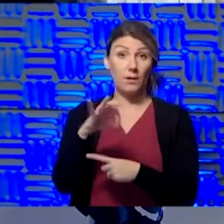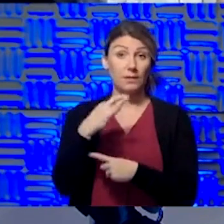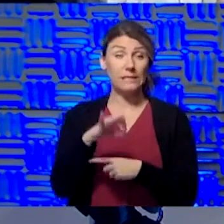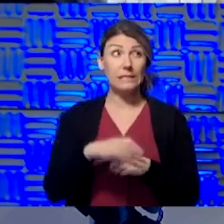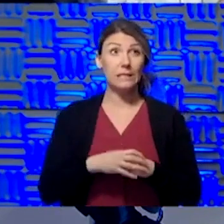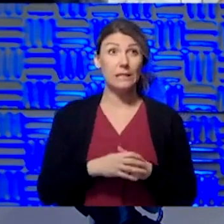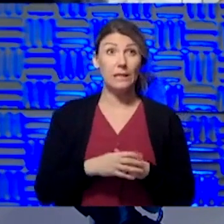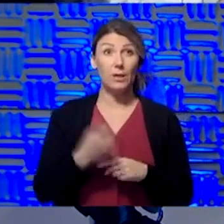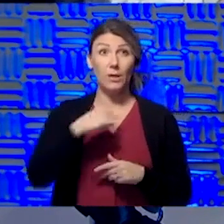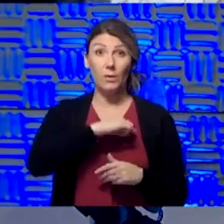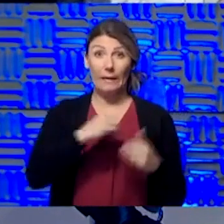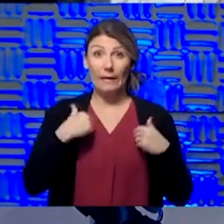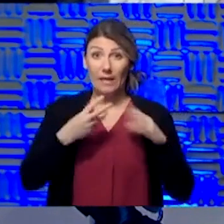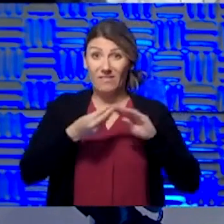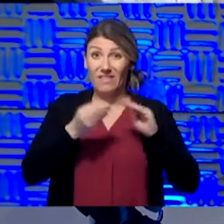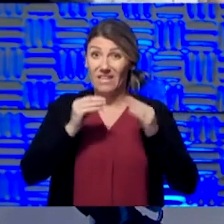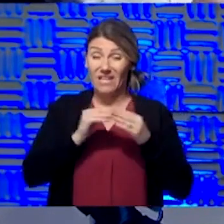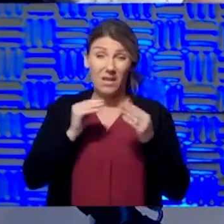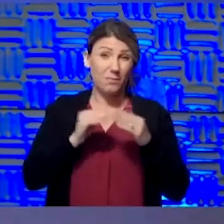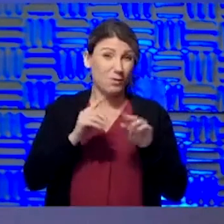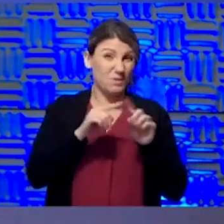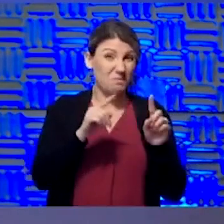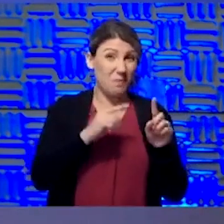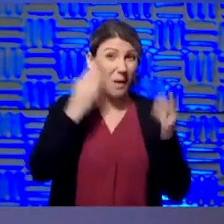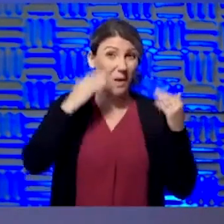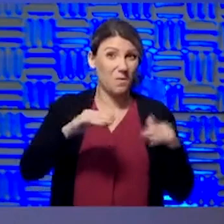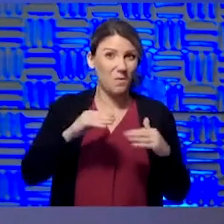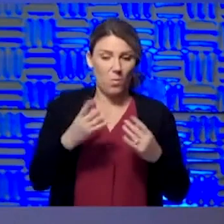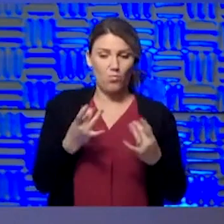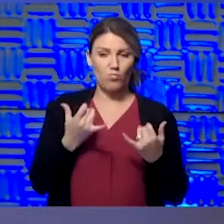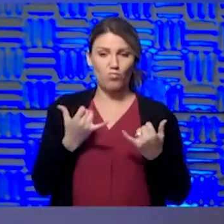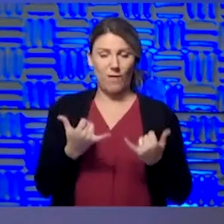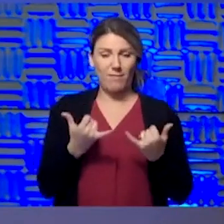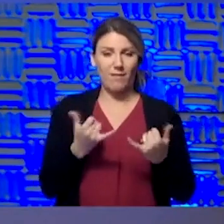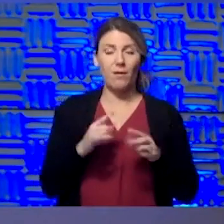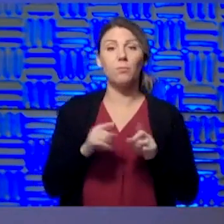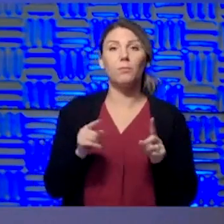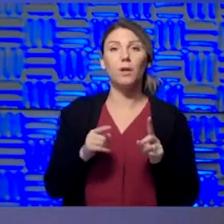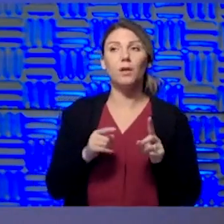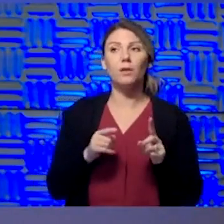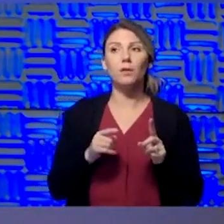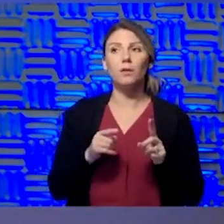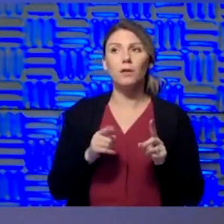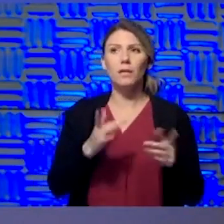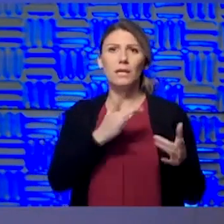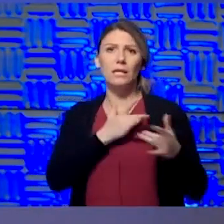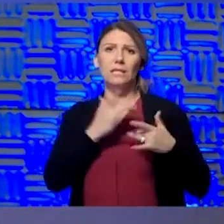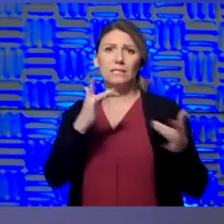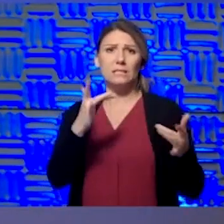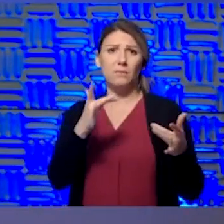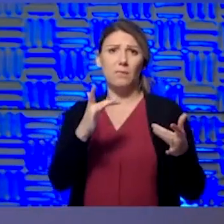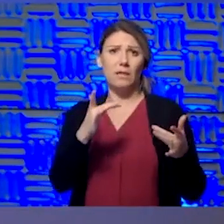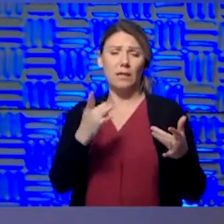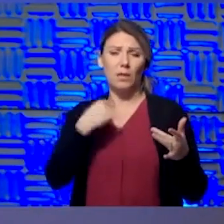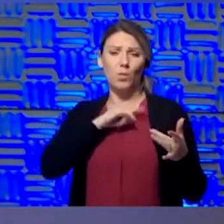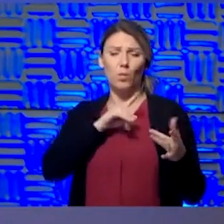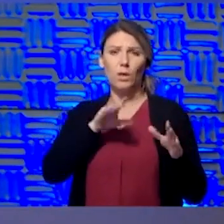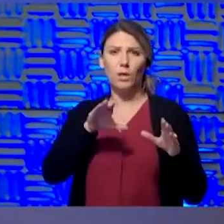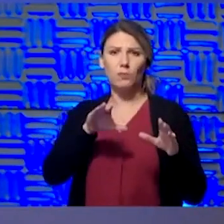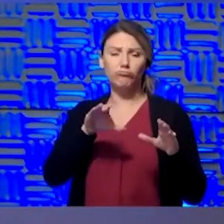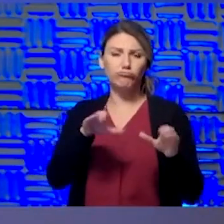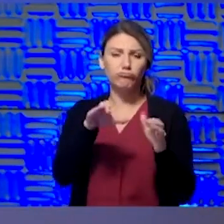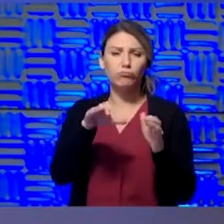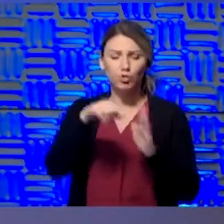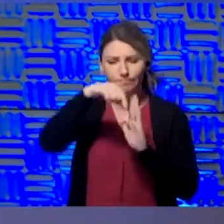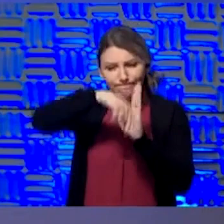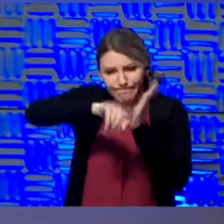We have those numbers. I don't know the number off the top of my head. We do usually do deep dives and look to see the